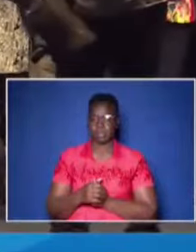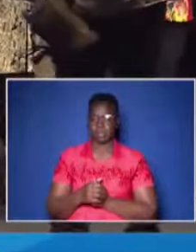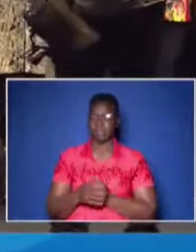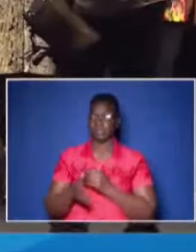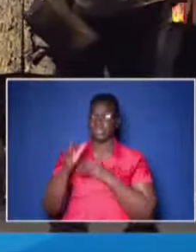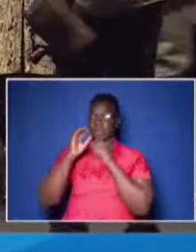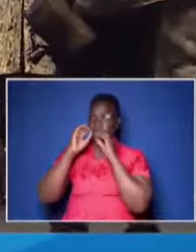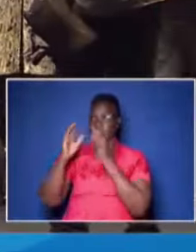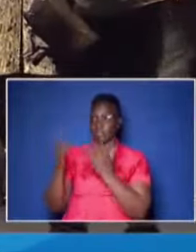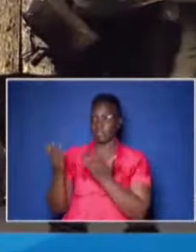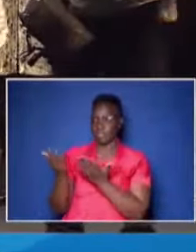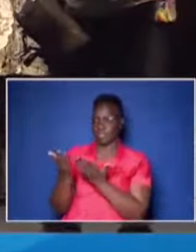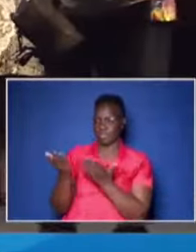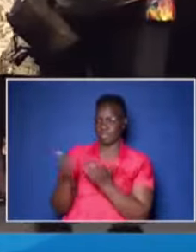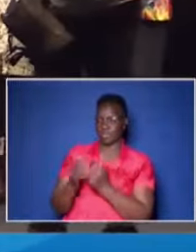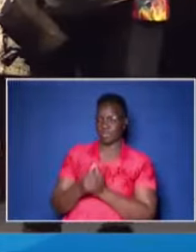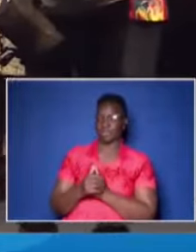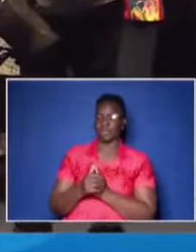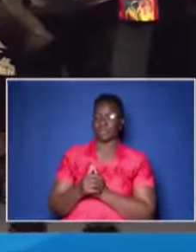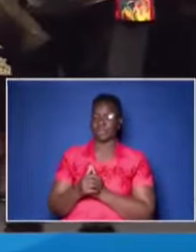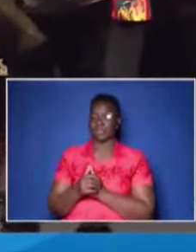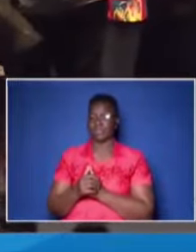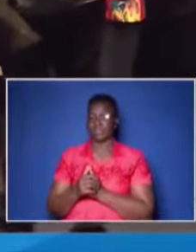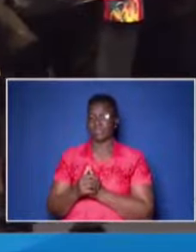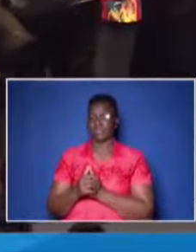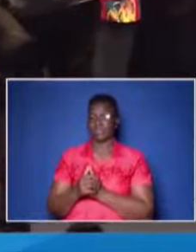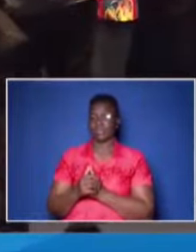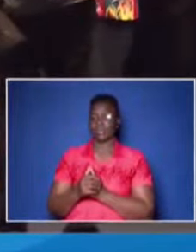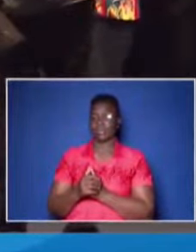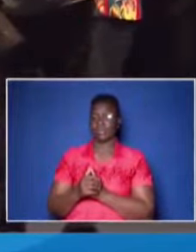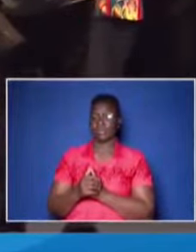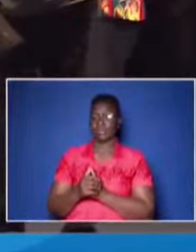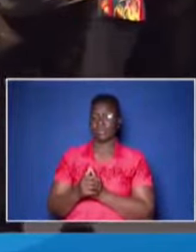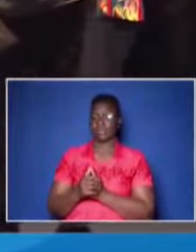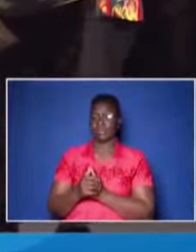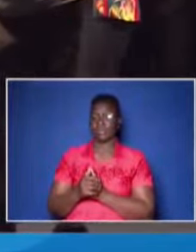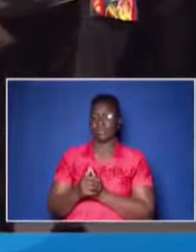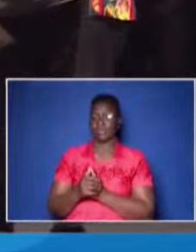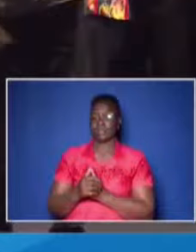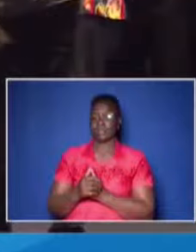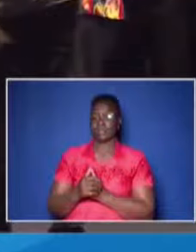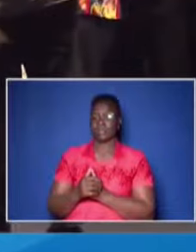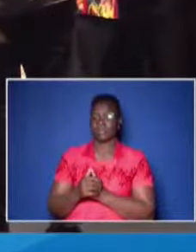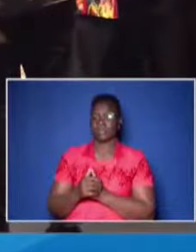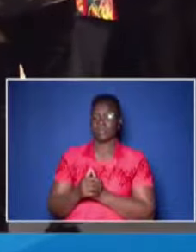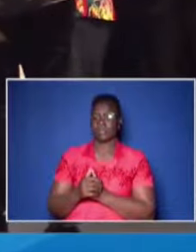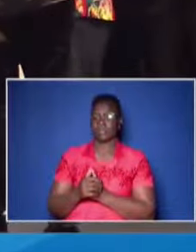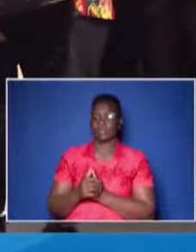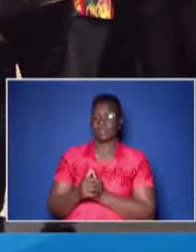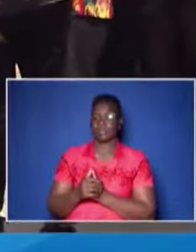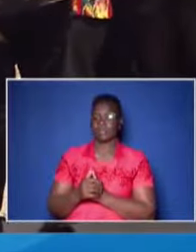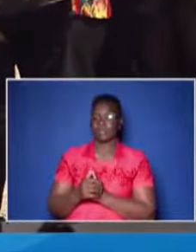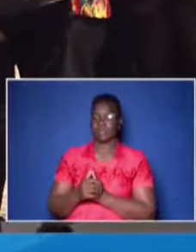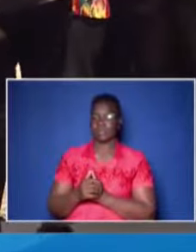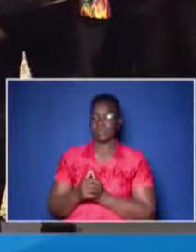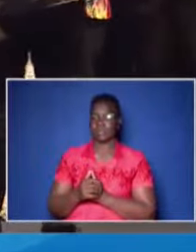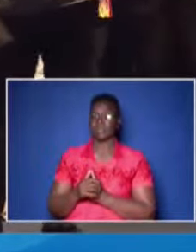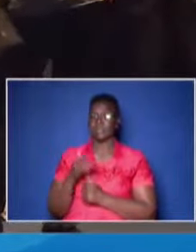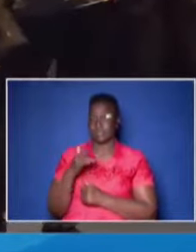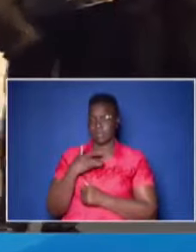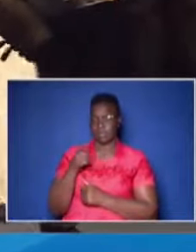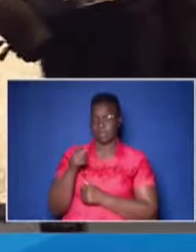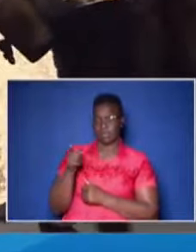you darling I felt it she said she's a pastor I felt